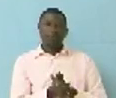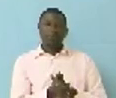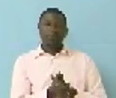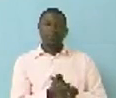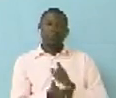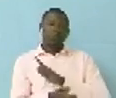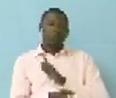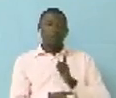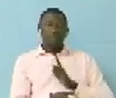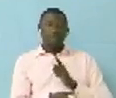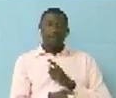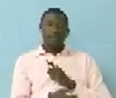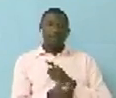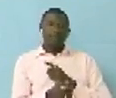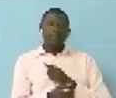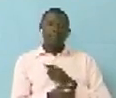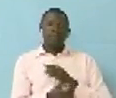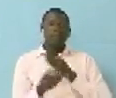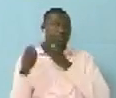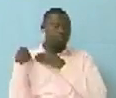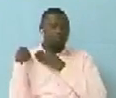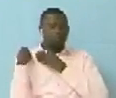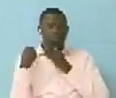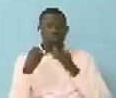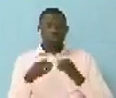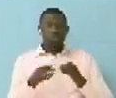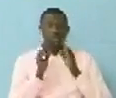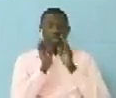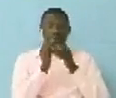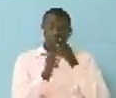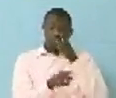we have an obligation to put this to you. And